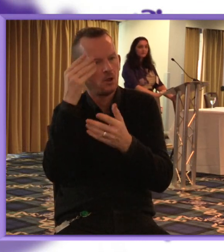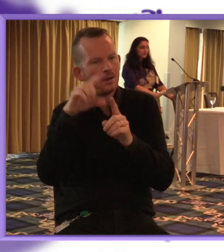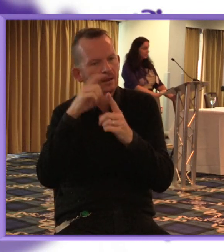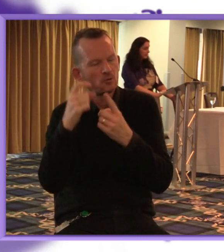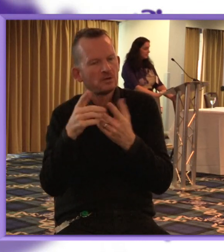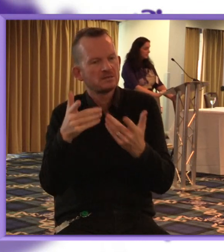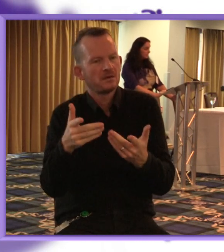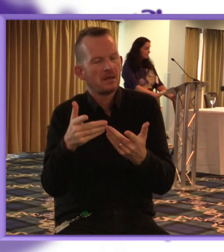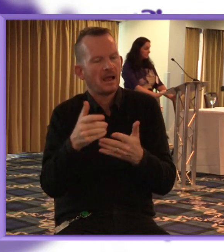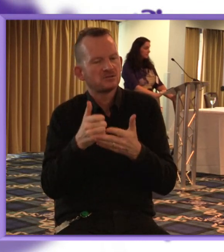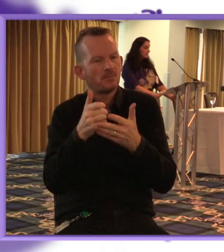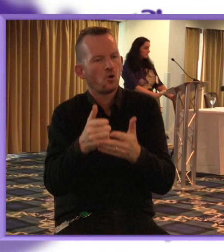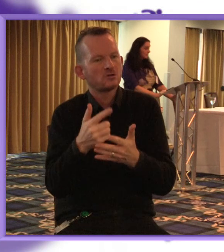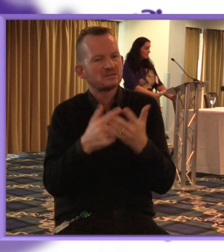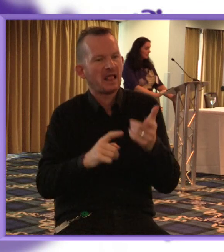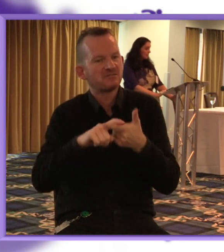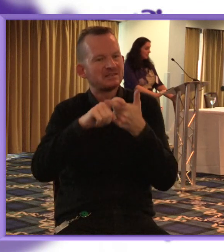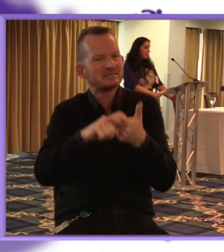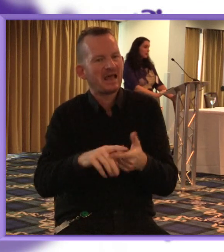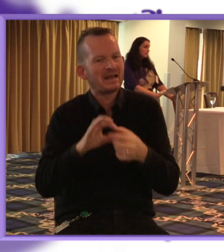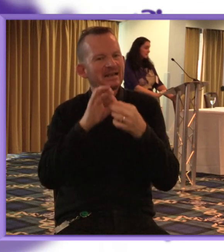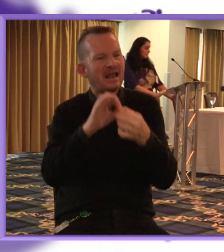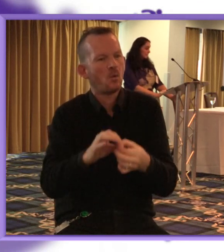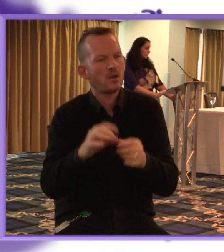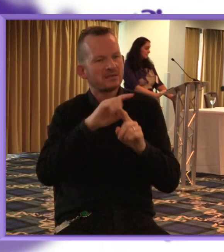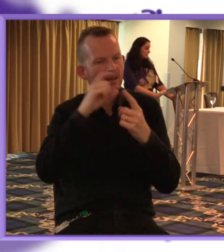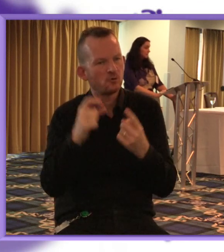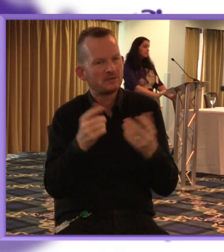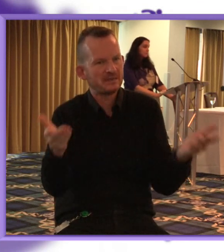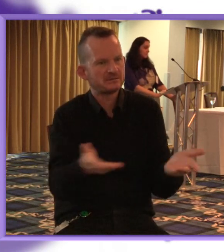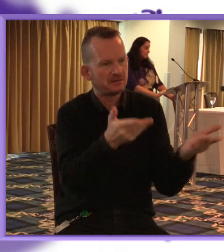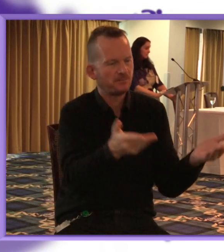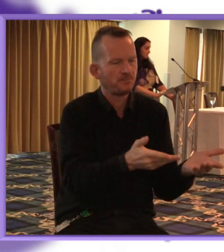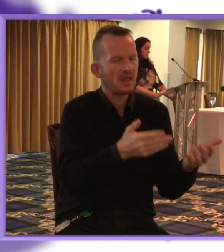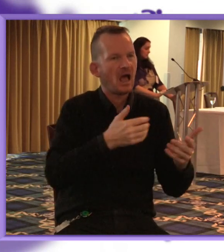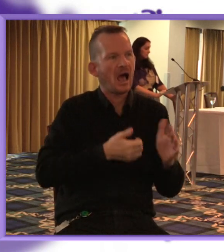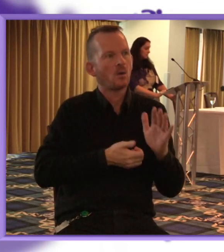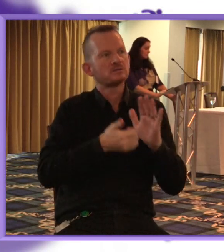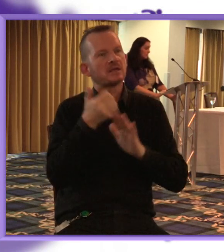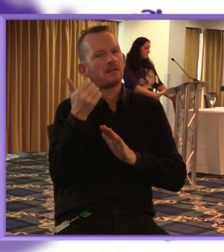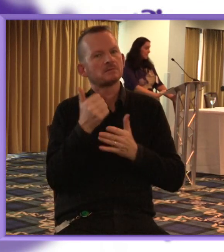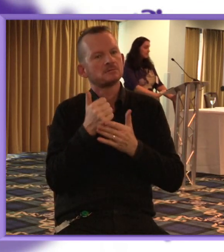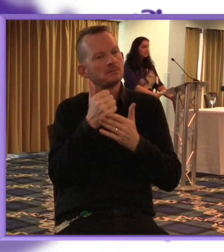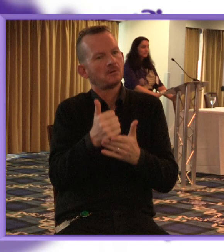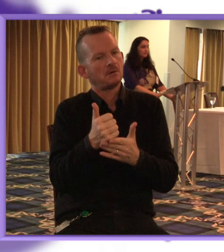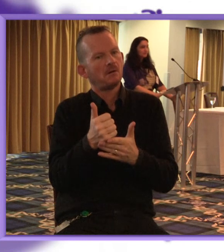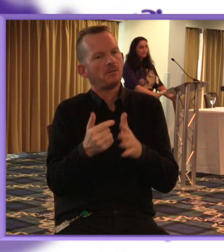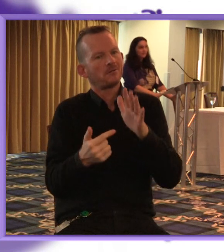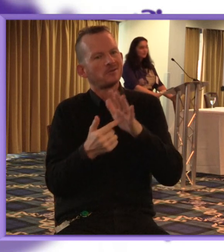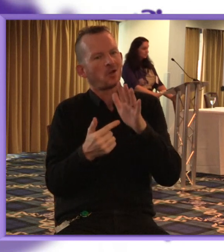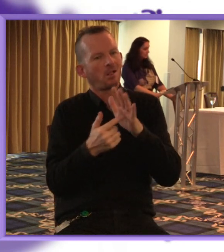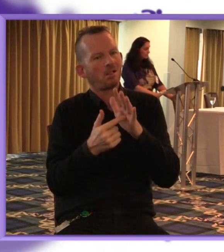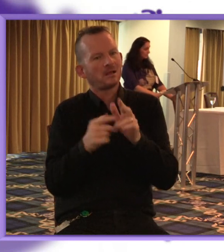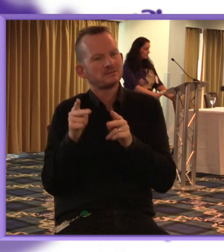of self-sustaining networks and communities. Our skills epitomise the principles of systems leadership, and while it may be articulated